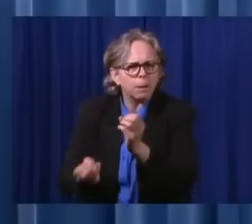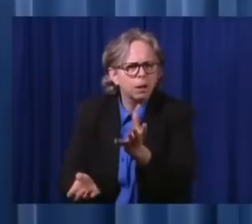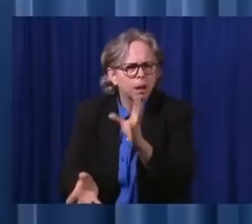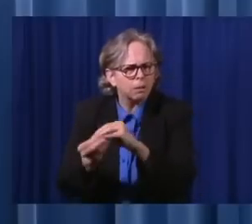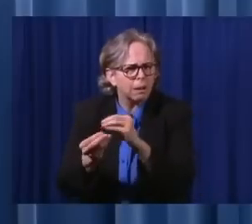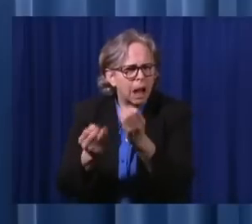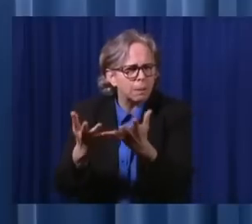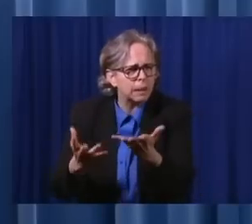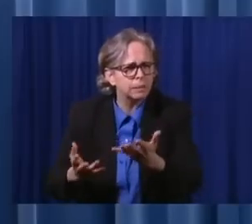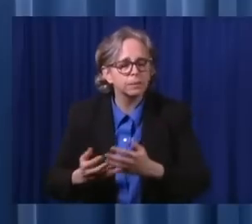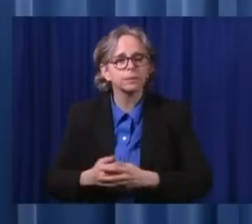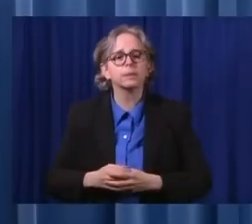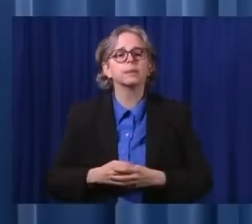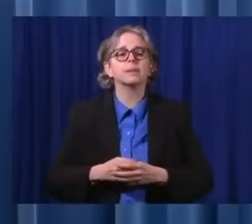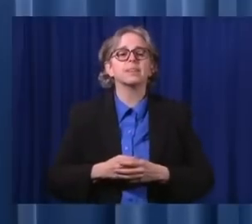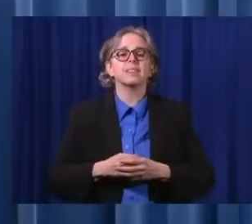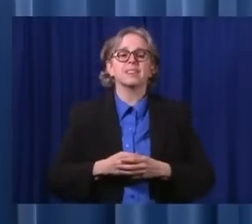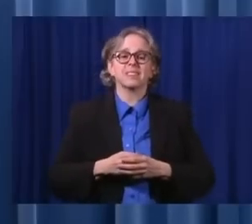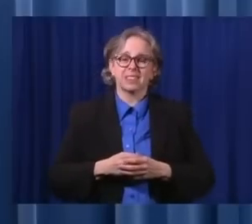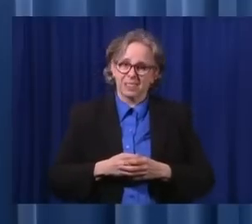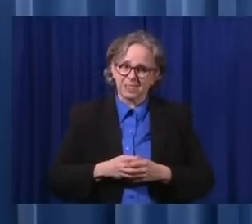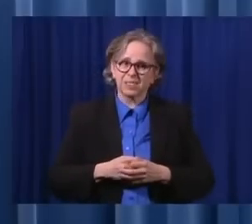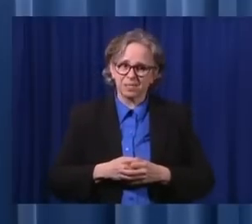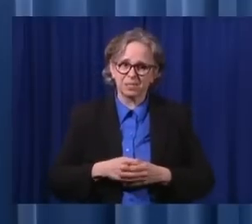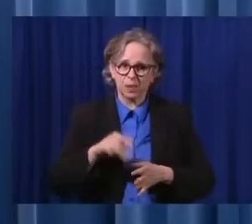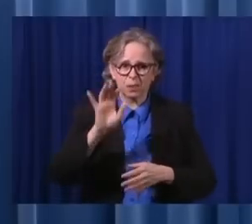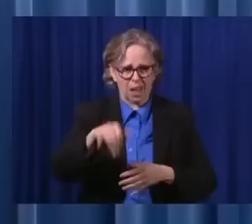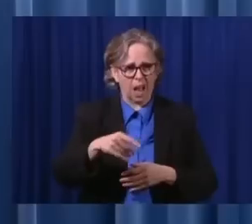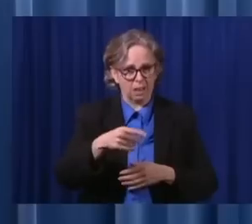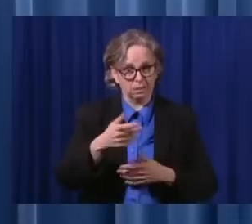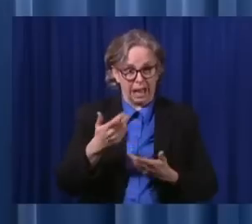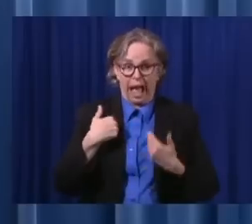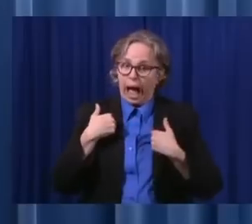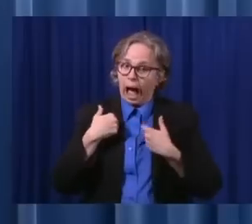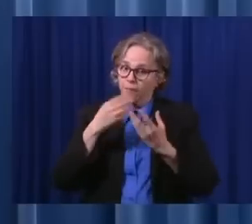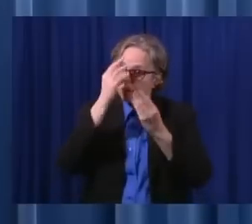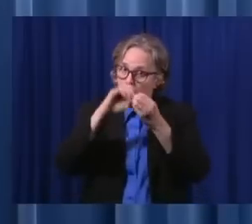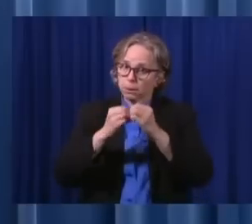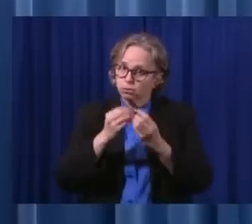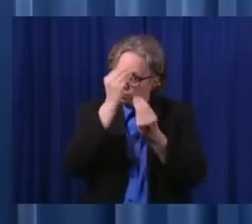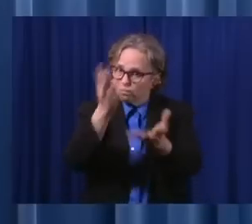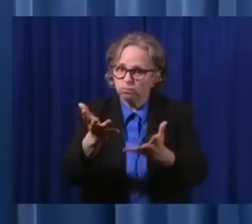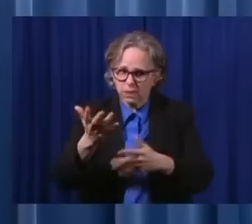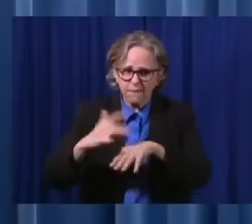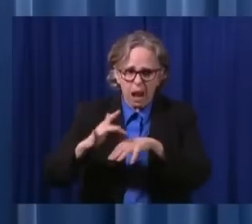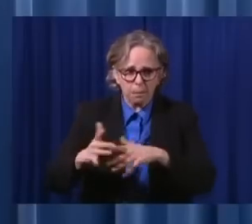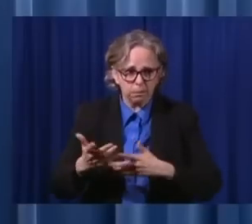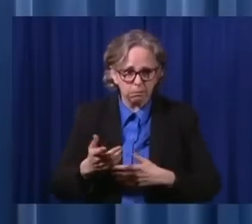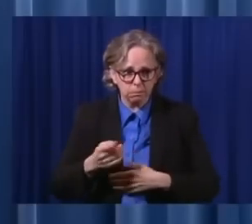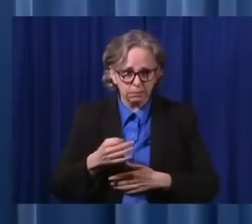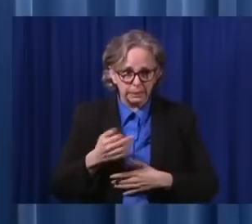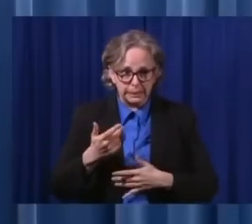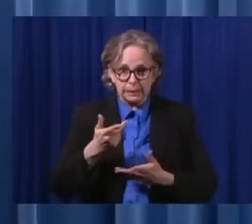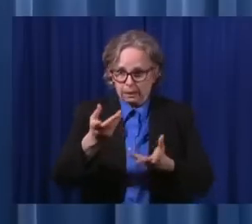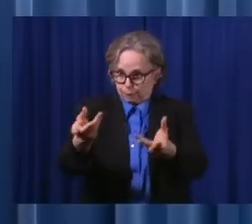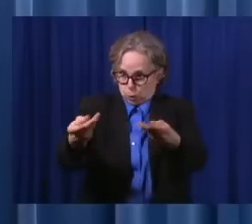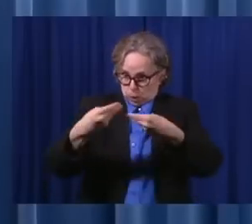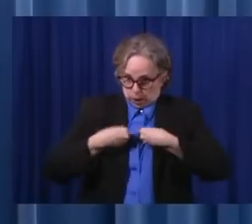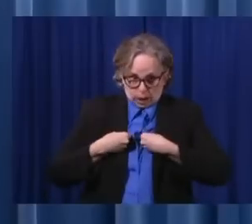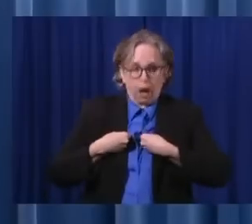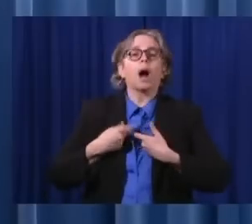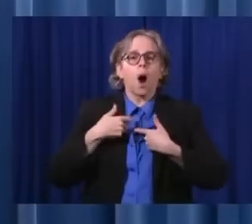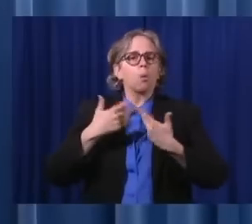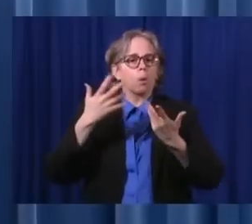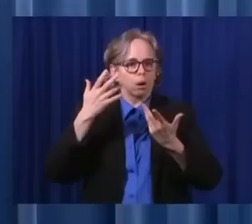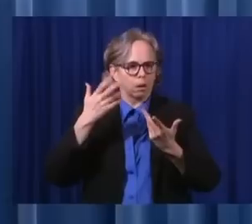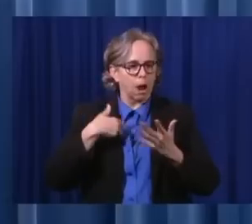I mean, those numbers are certainly available. We certainly can do that. I thought actually we were doing it, but